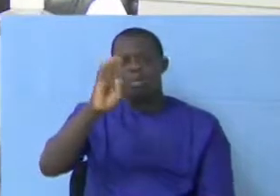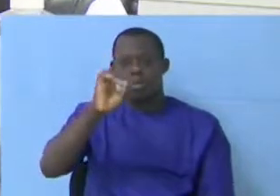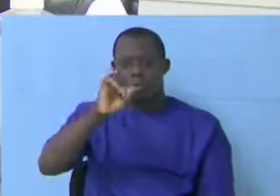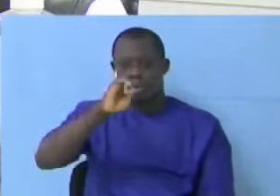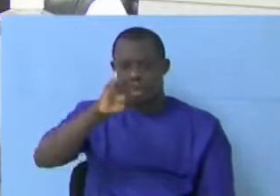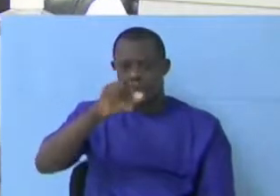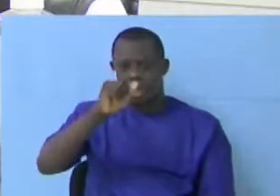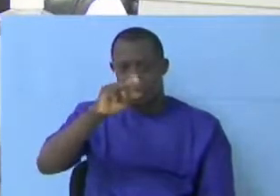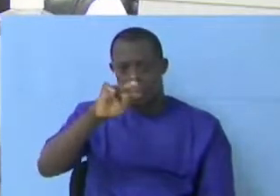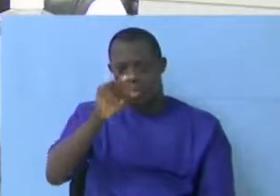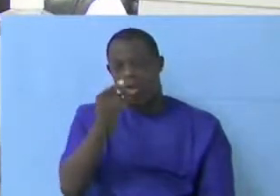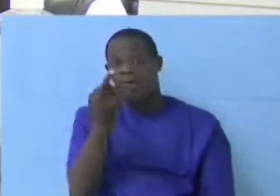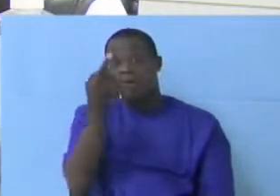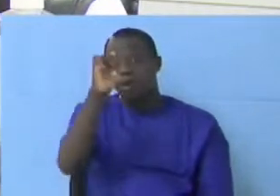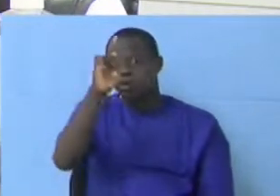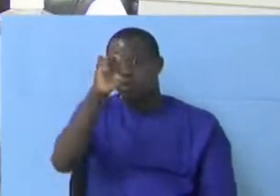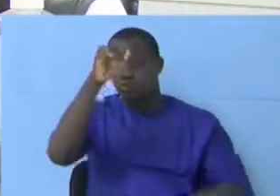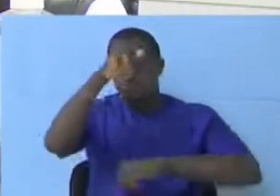Amadou.